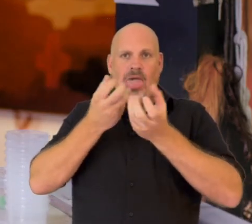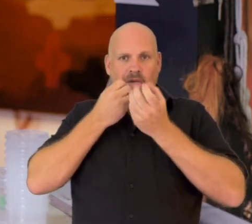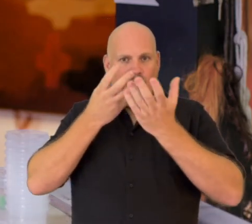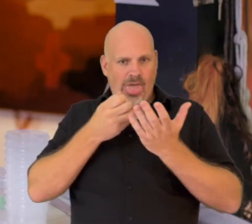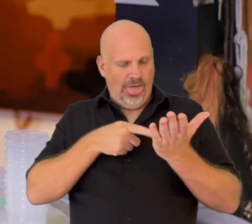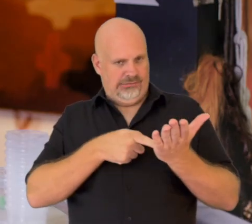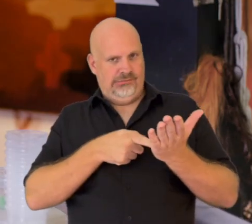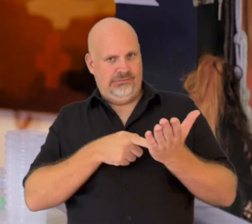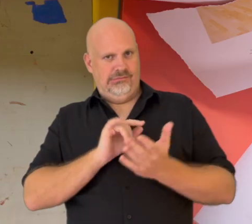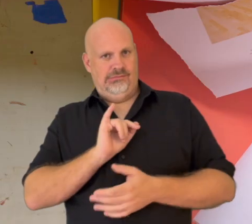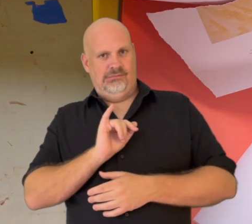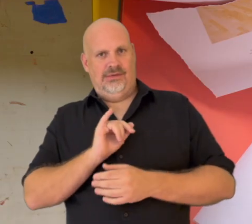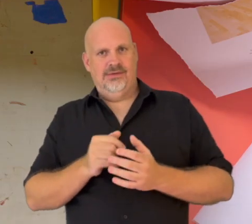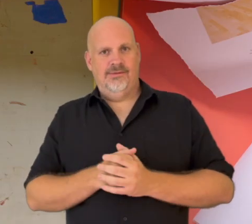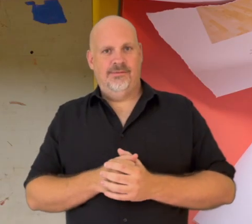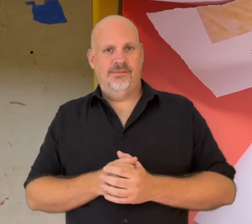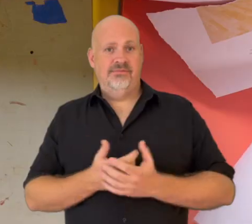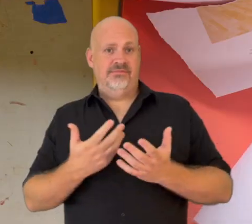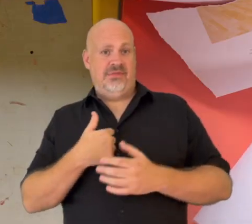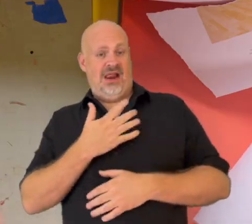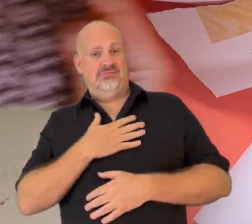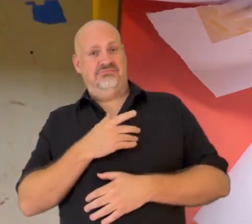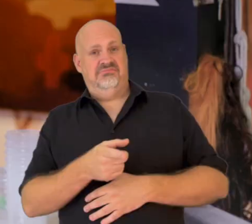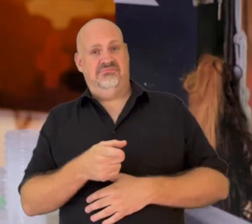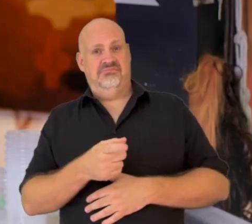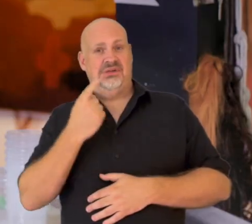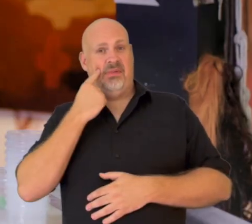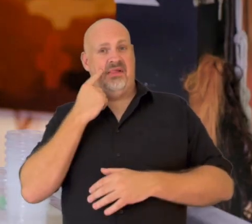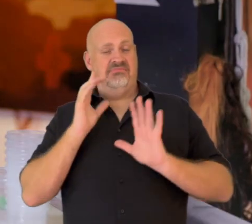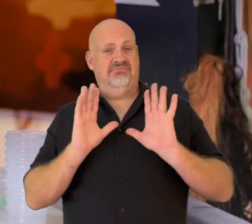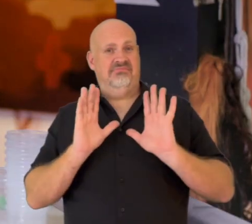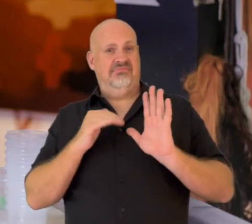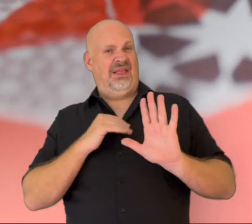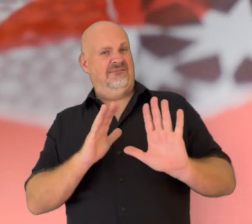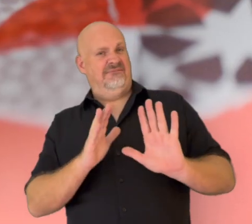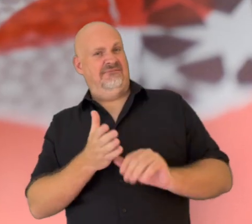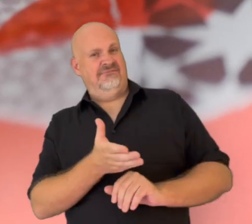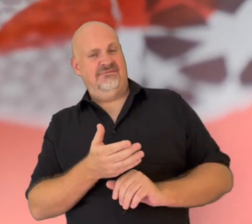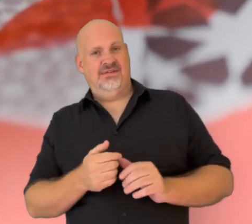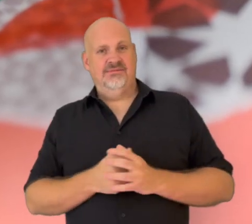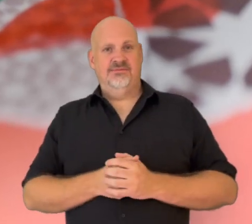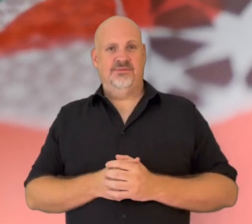I kind of like that just as it is. They can be very simple, so maybe I'll leave that there.